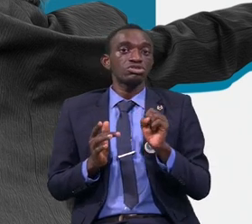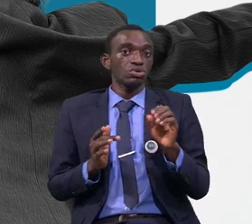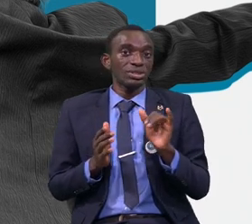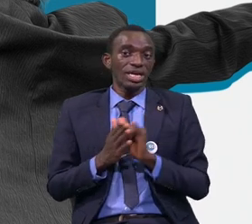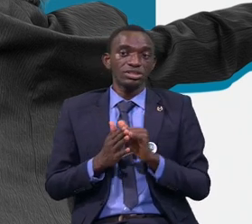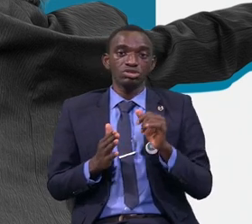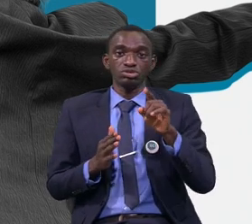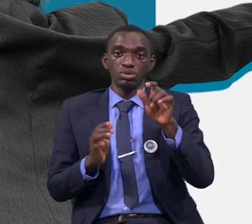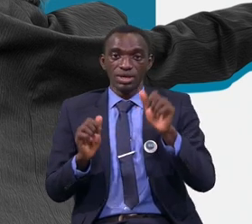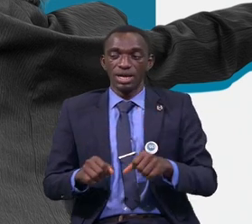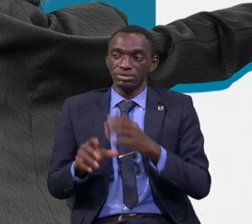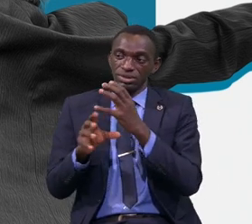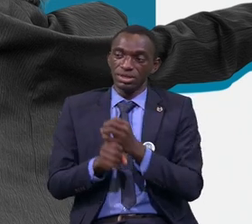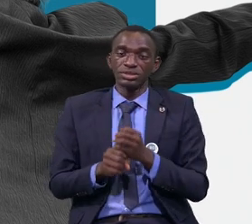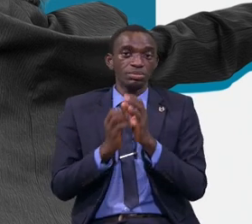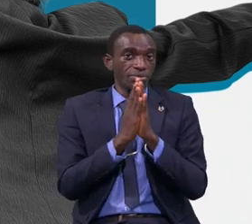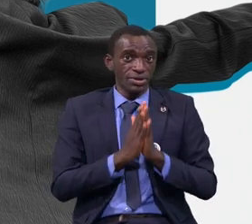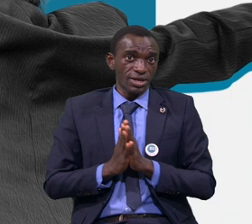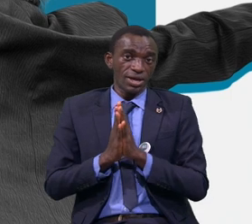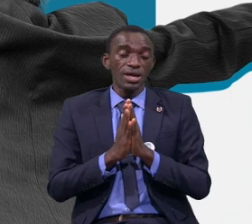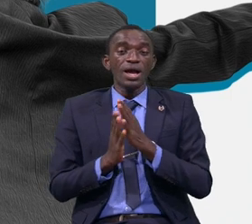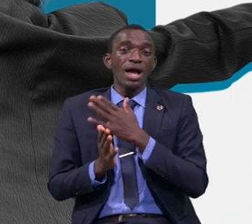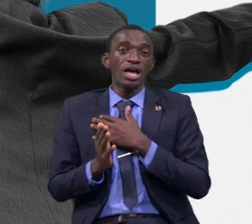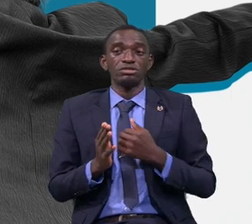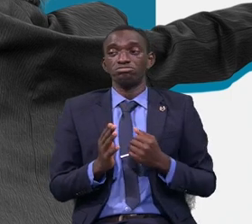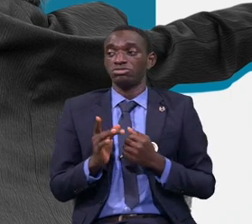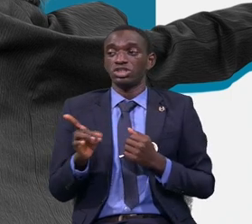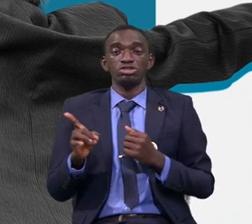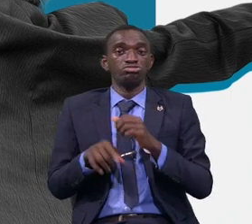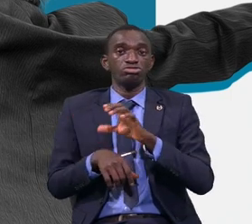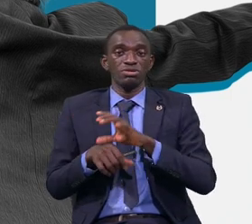they can contact you and help you out on how to